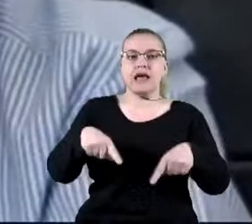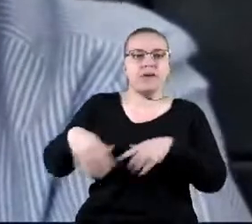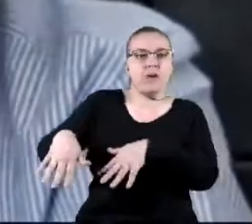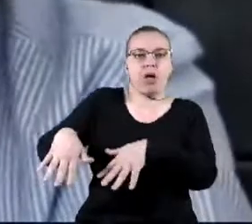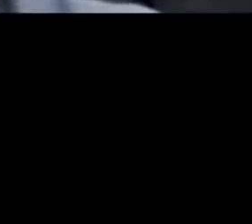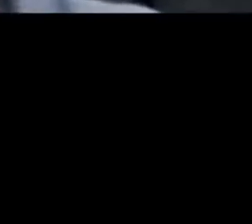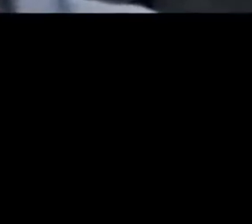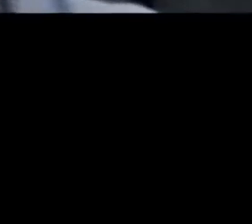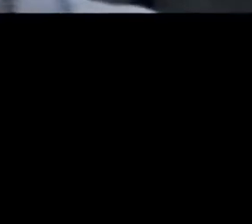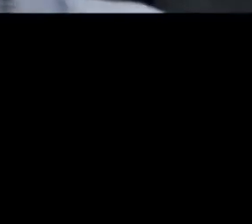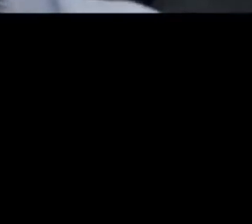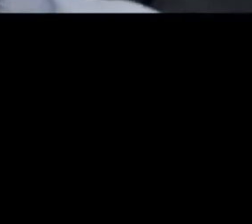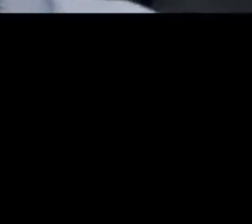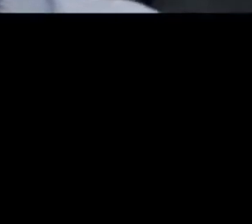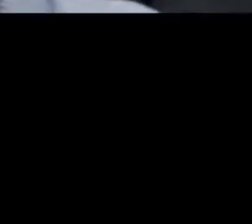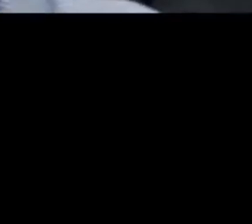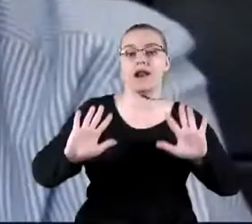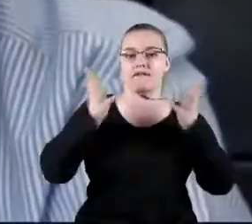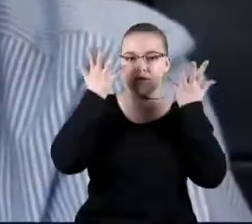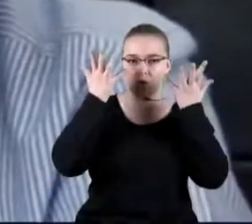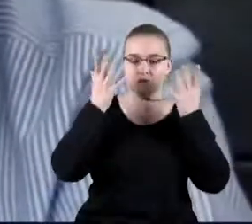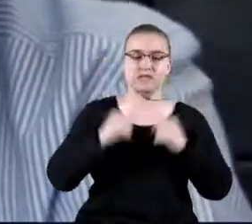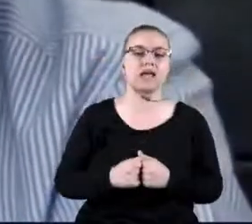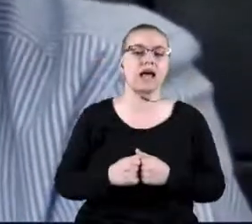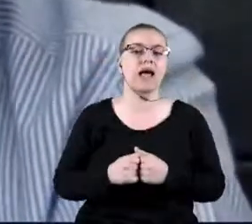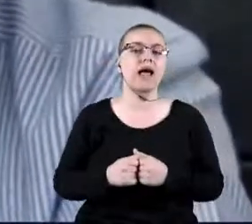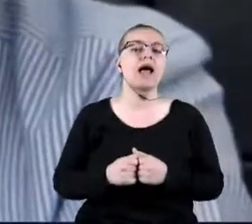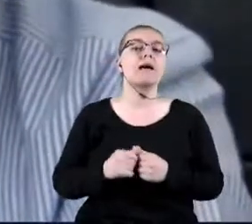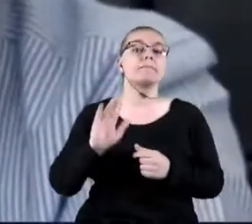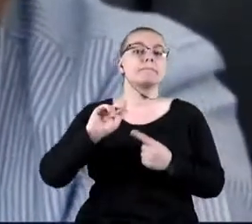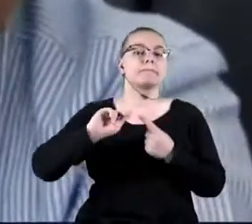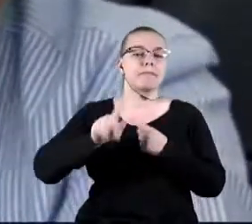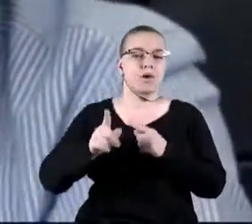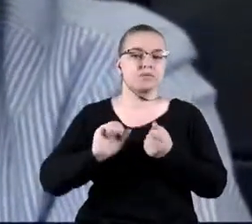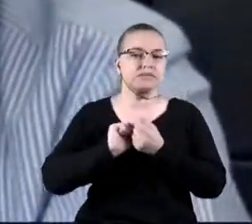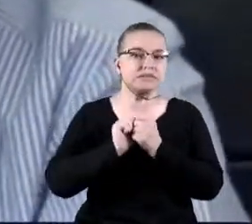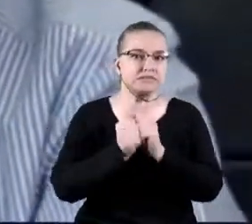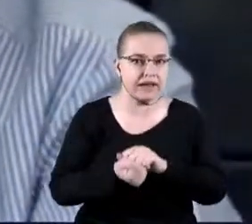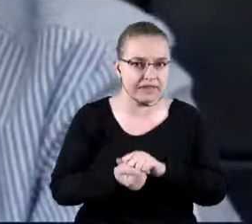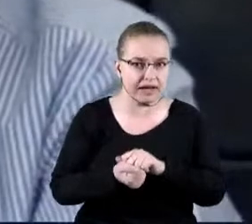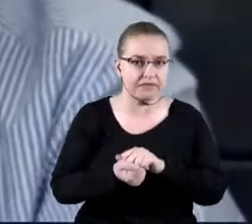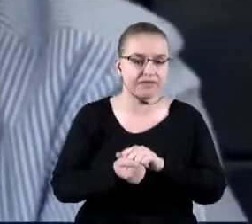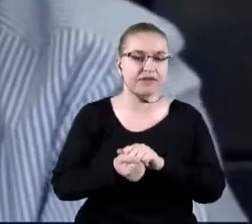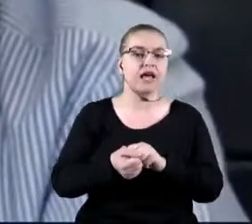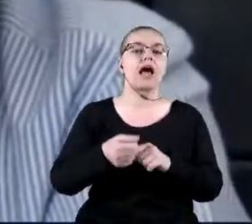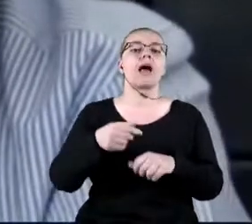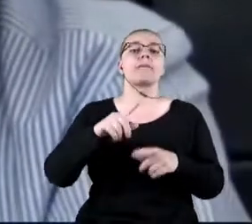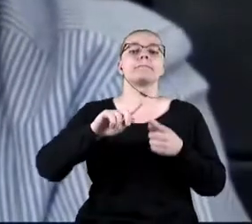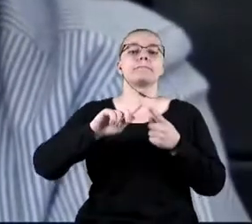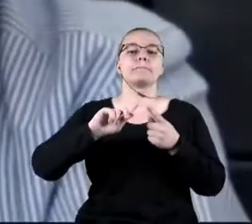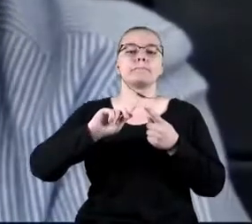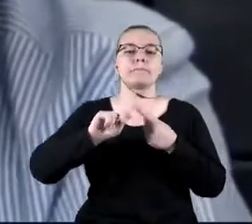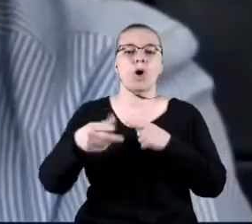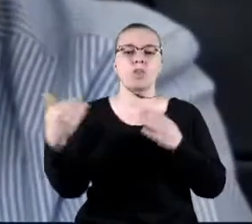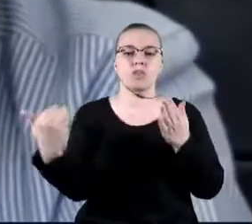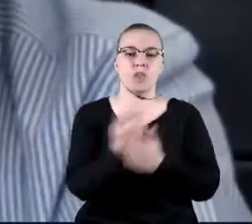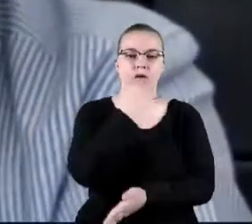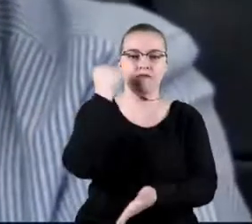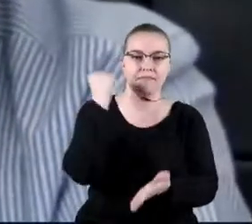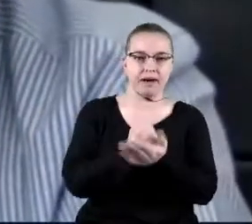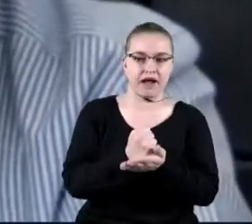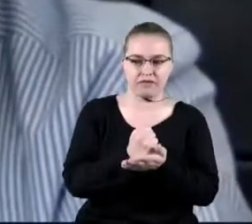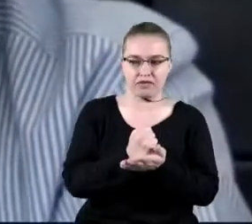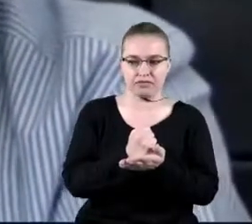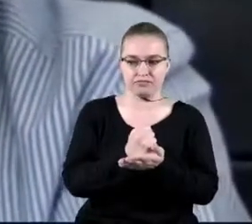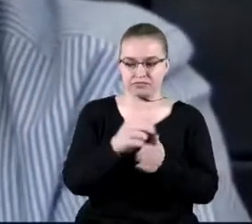to employment. No one was left alone or left behind. With the onset of the revolution